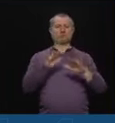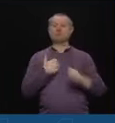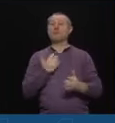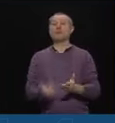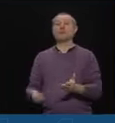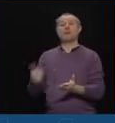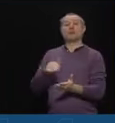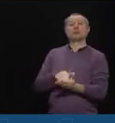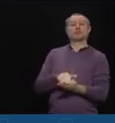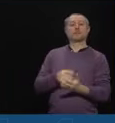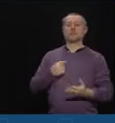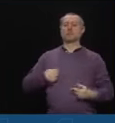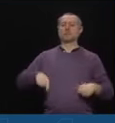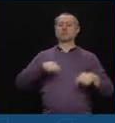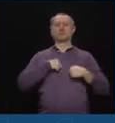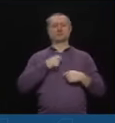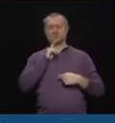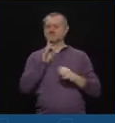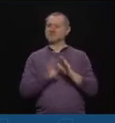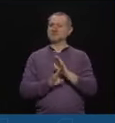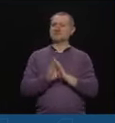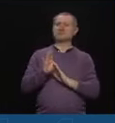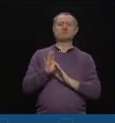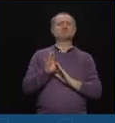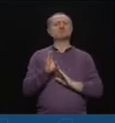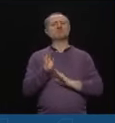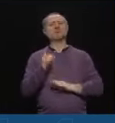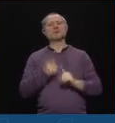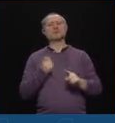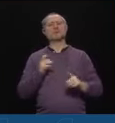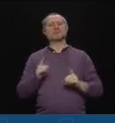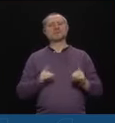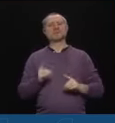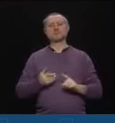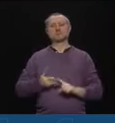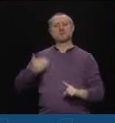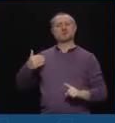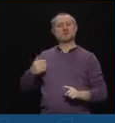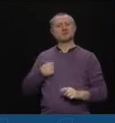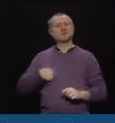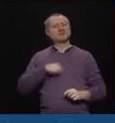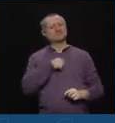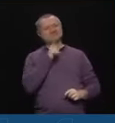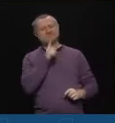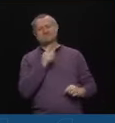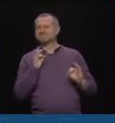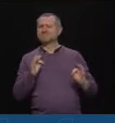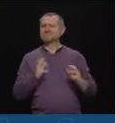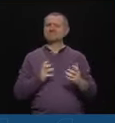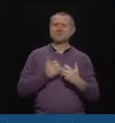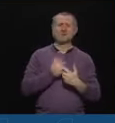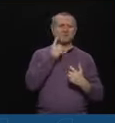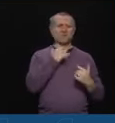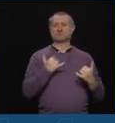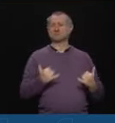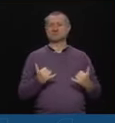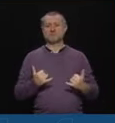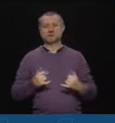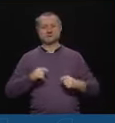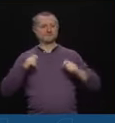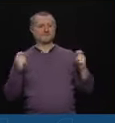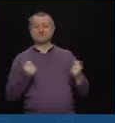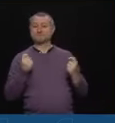came before us, and how befitting for such an auspicious occasion today to do something in the